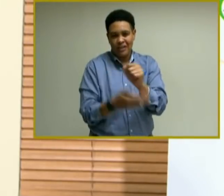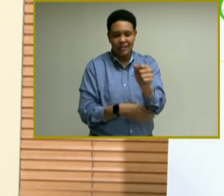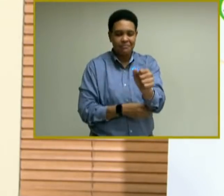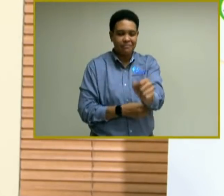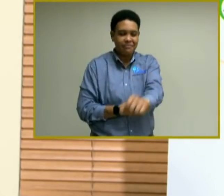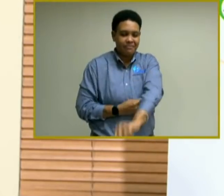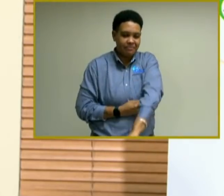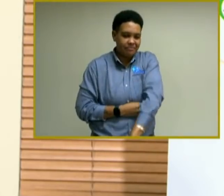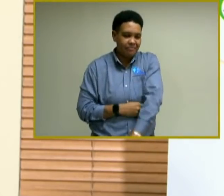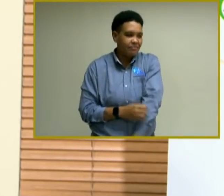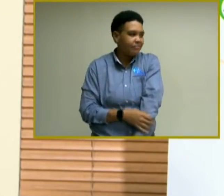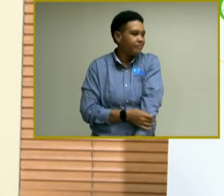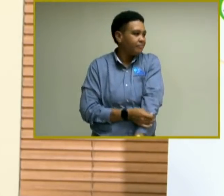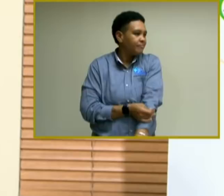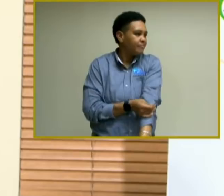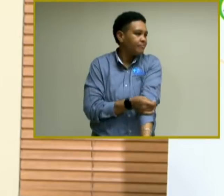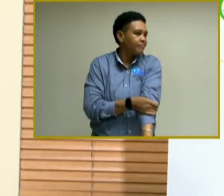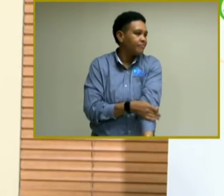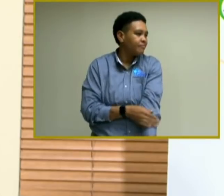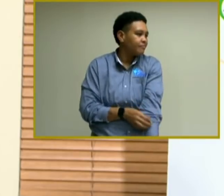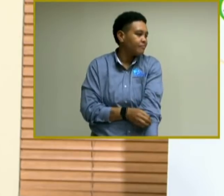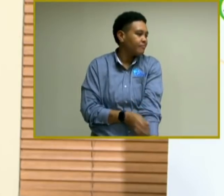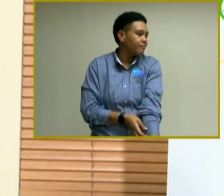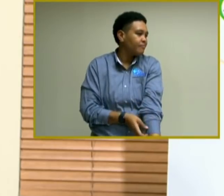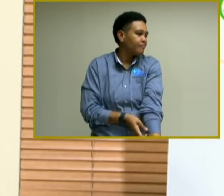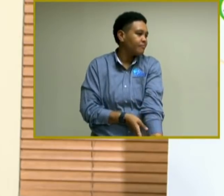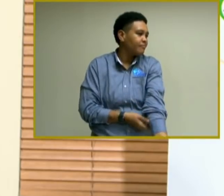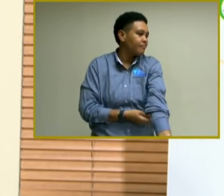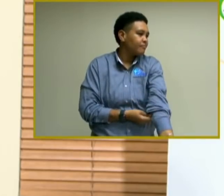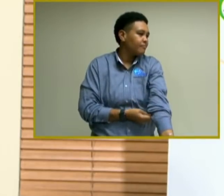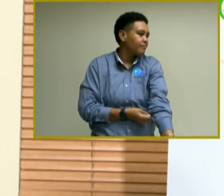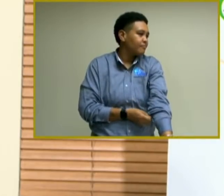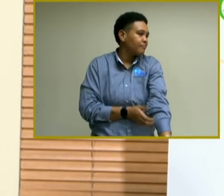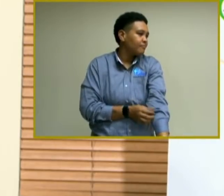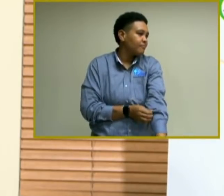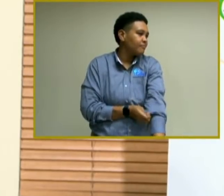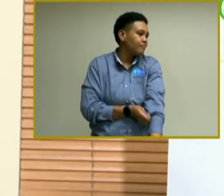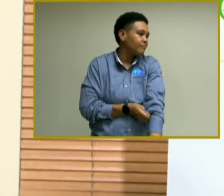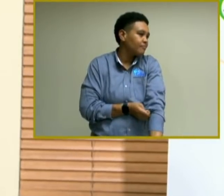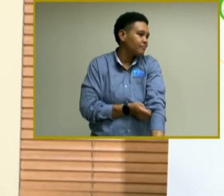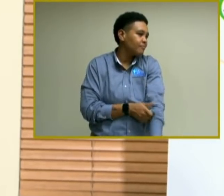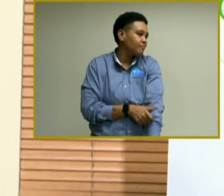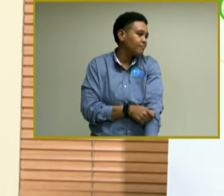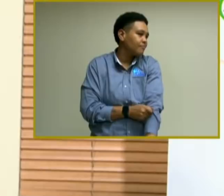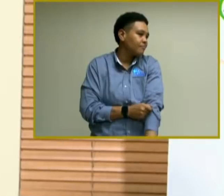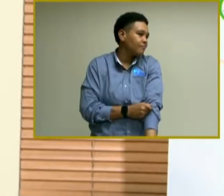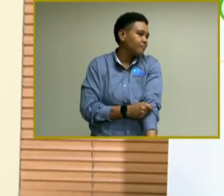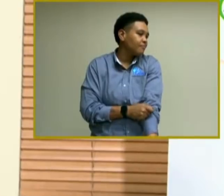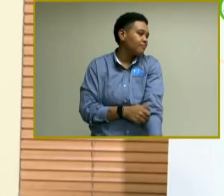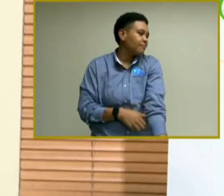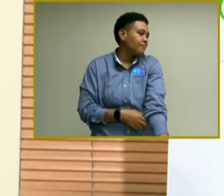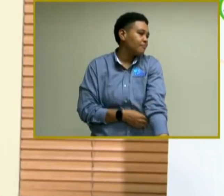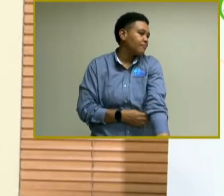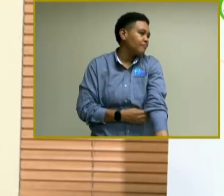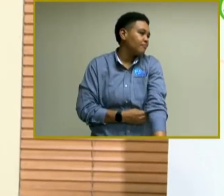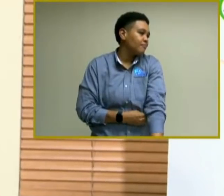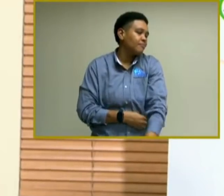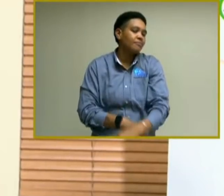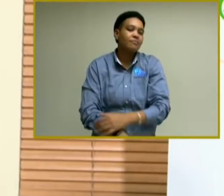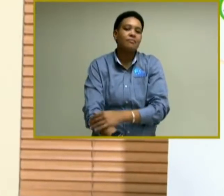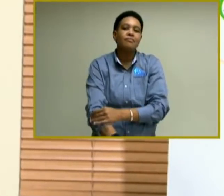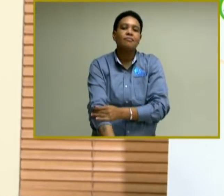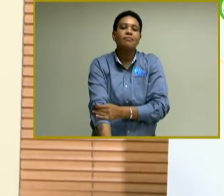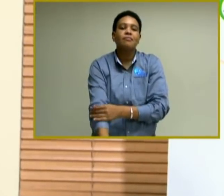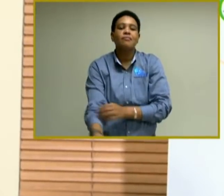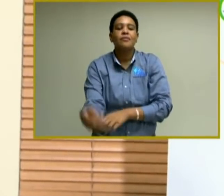time ask our Chief Medical Officer to now come in and to present a look at Christmas and the